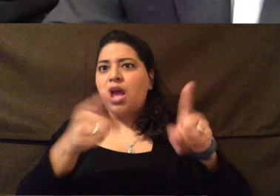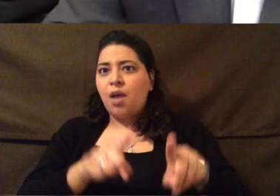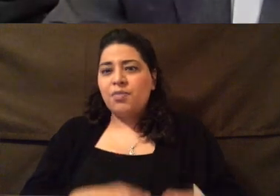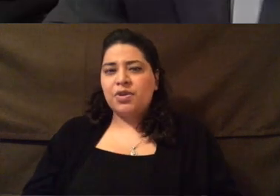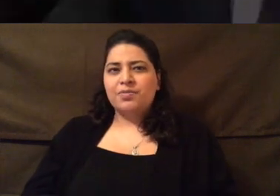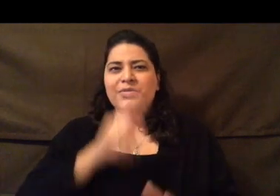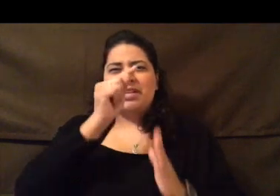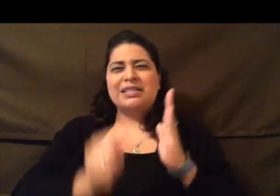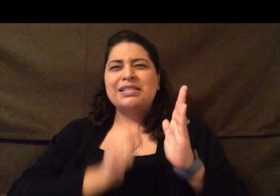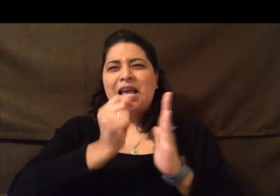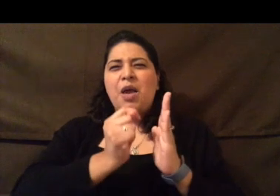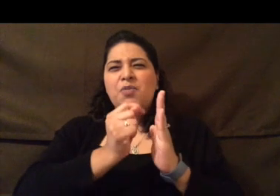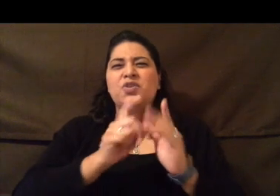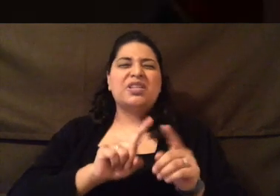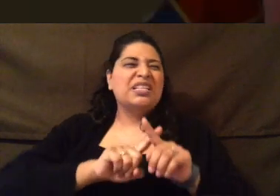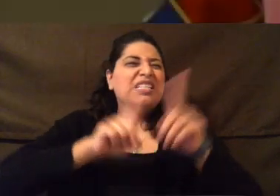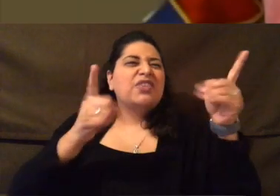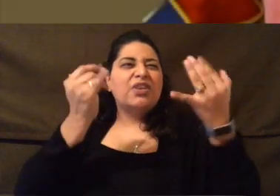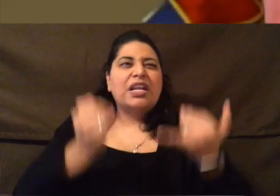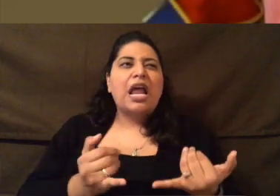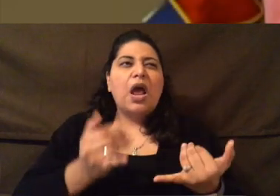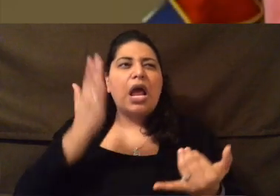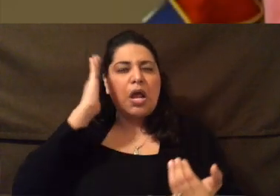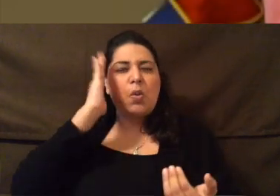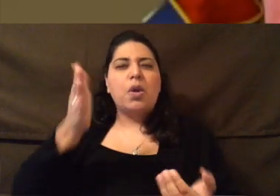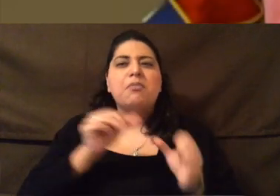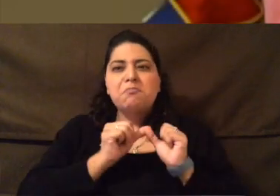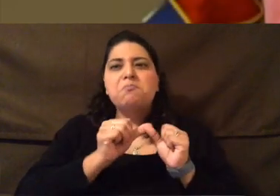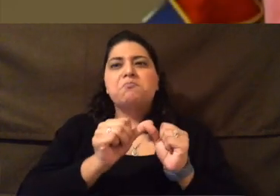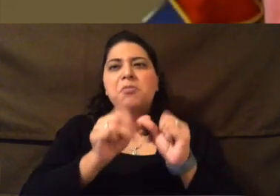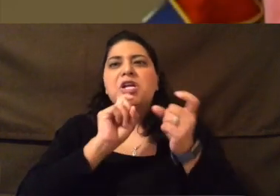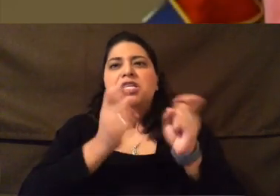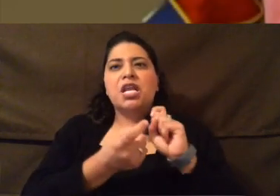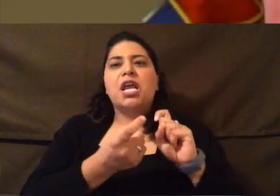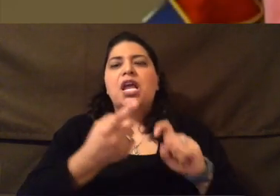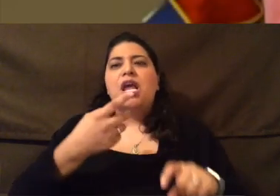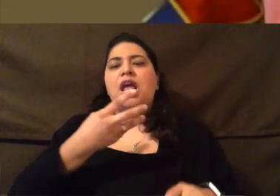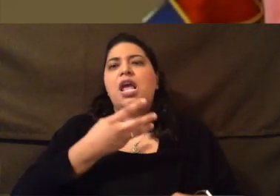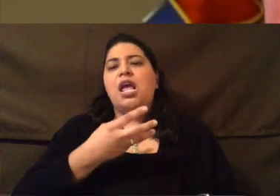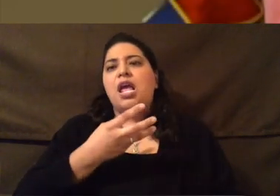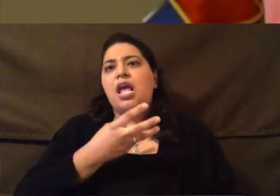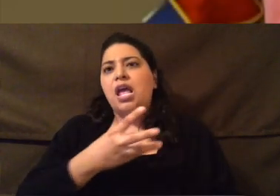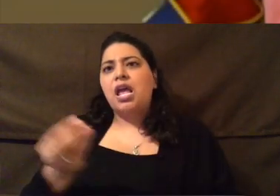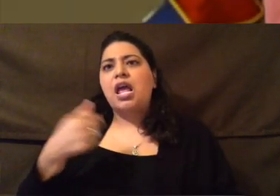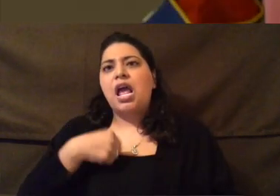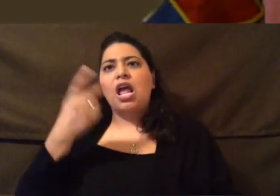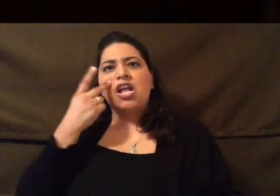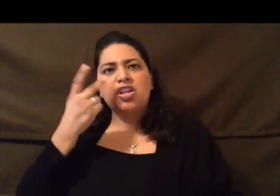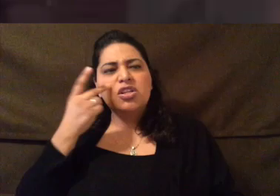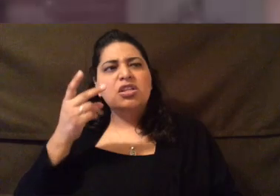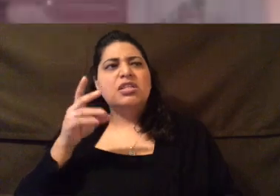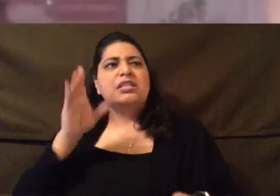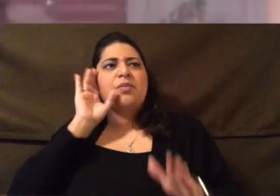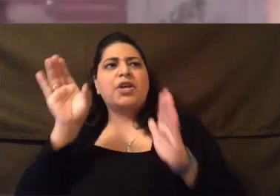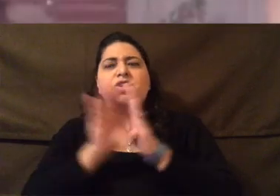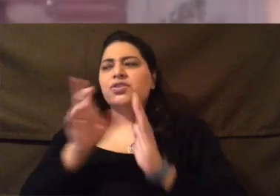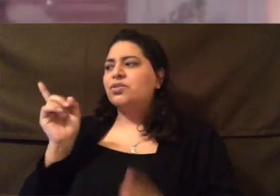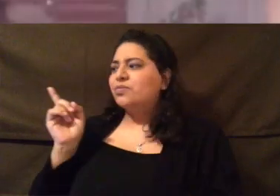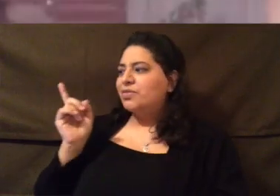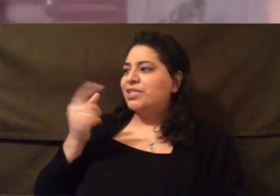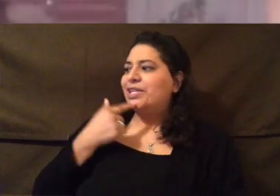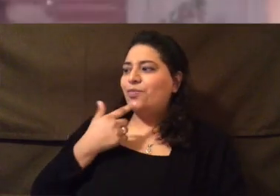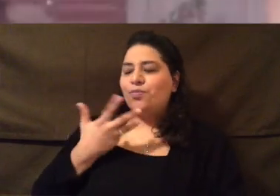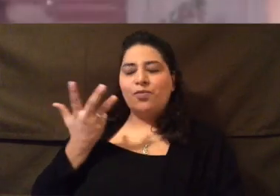happen. Times have changed. I know they've changed, and we all work to something else. But I look at the